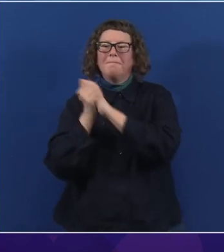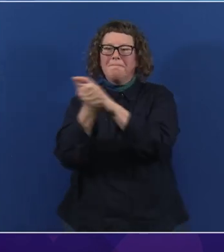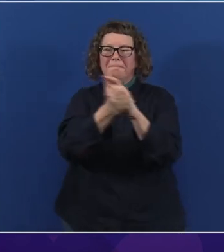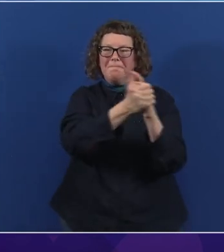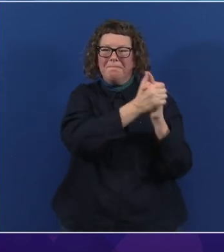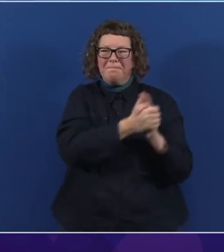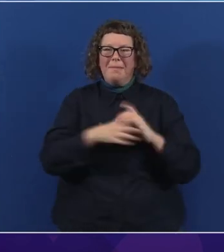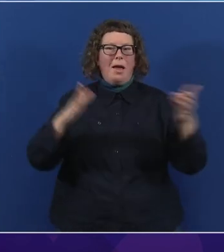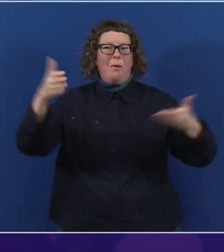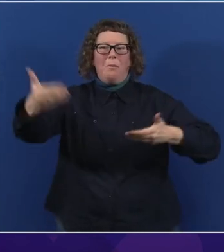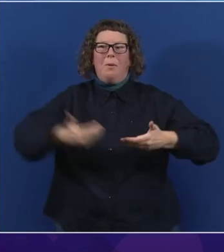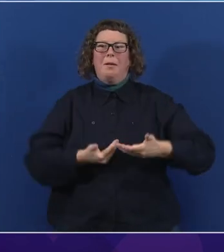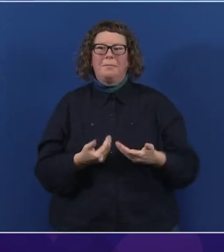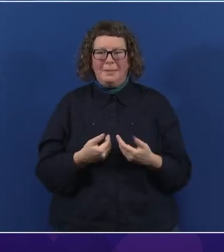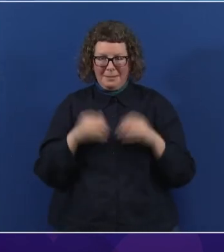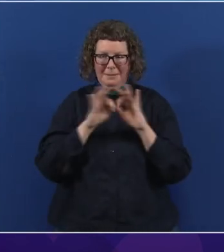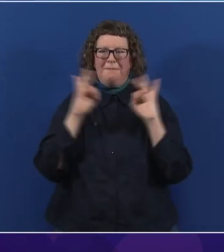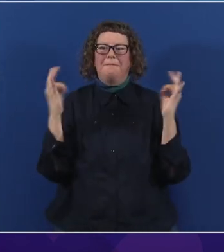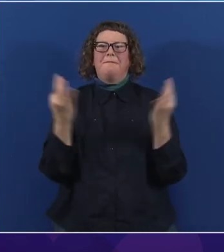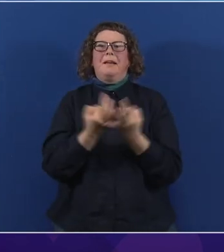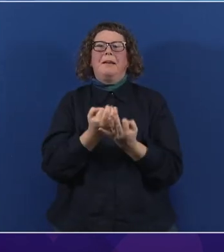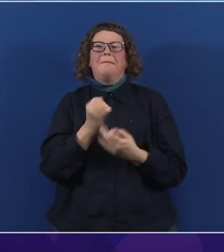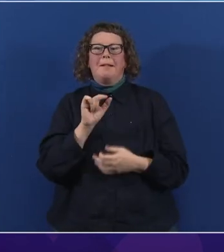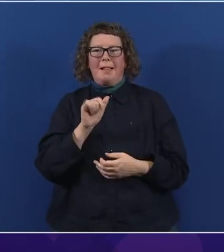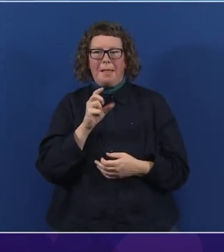Congratulations, and welcome to the SAIT alumni family.